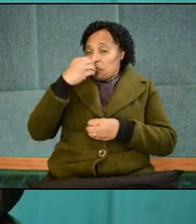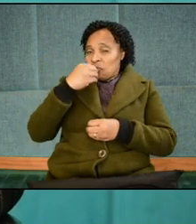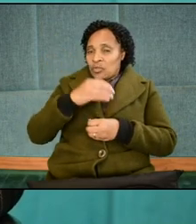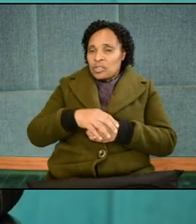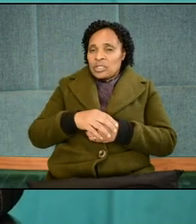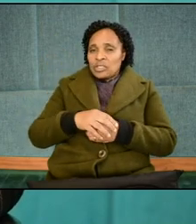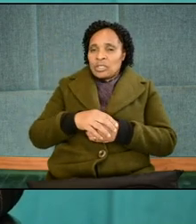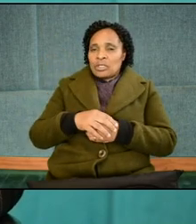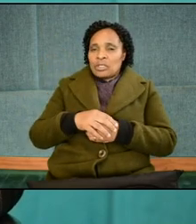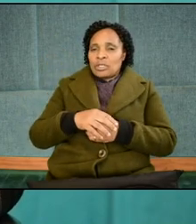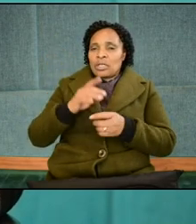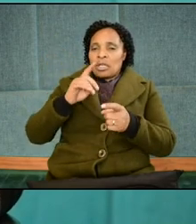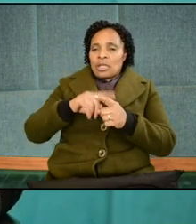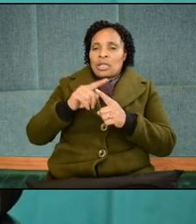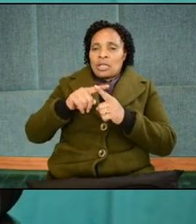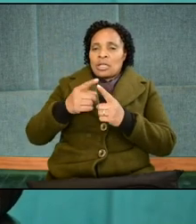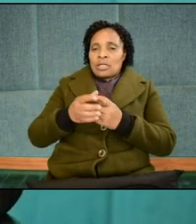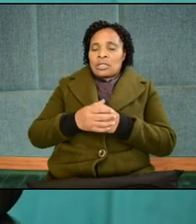and then